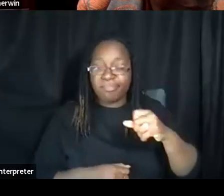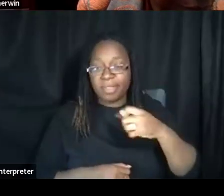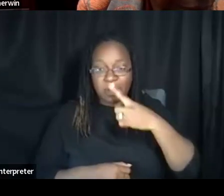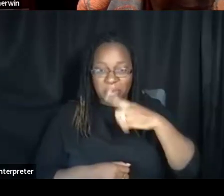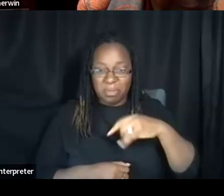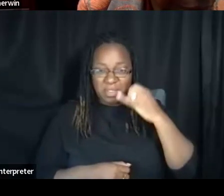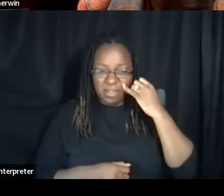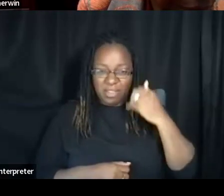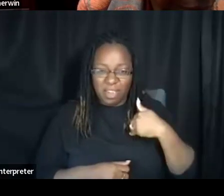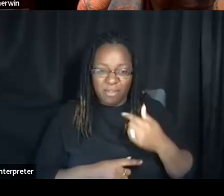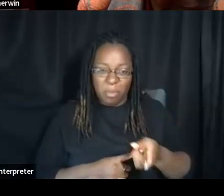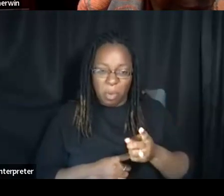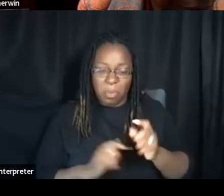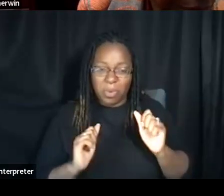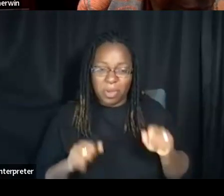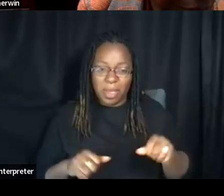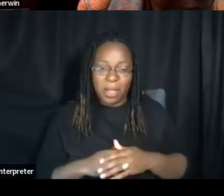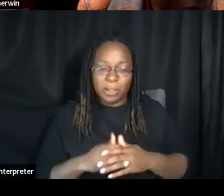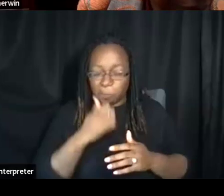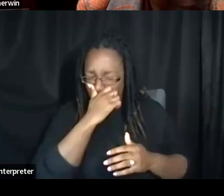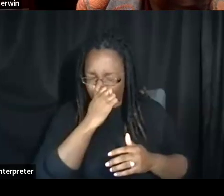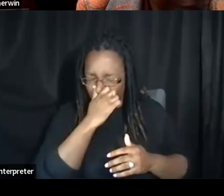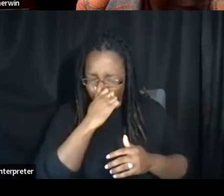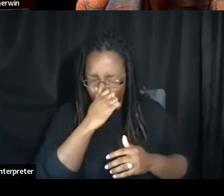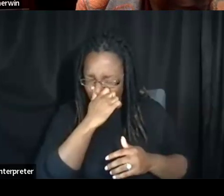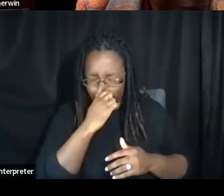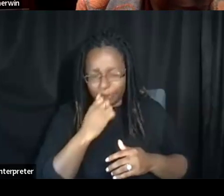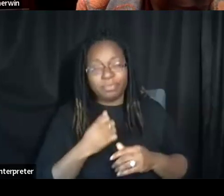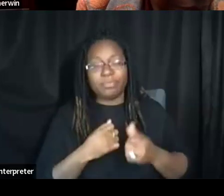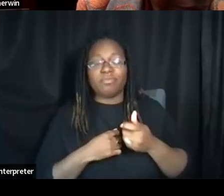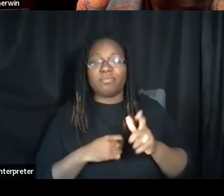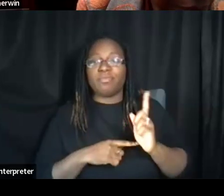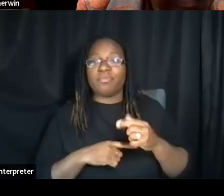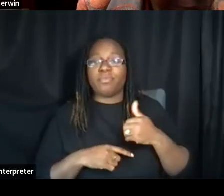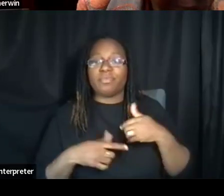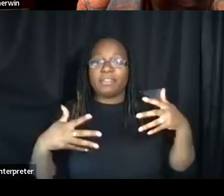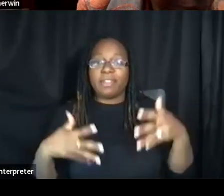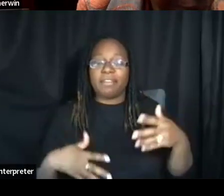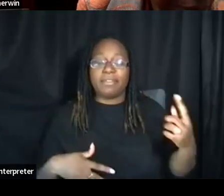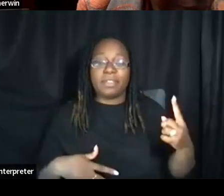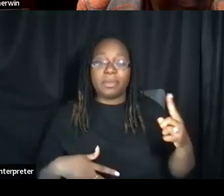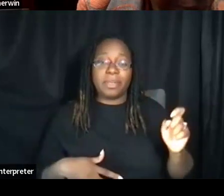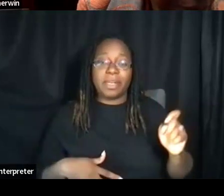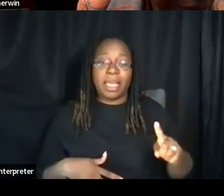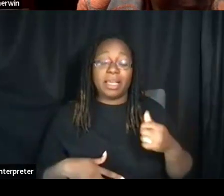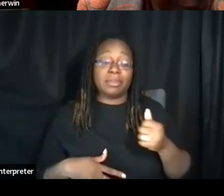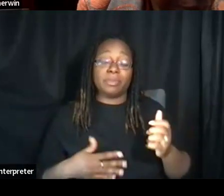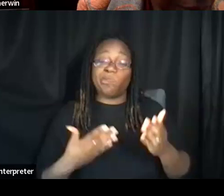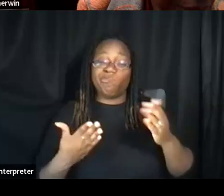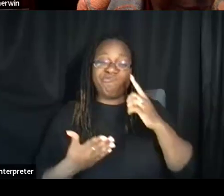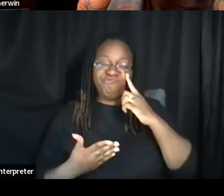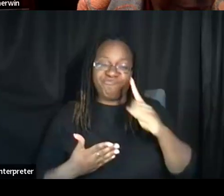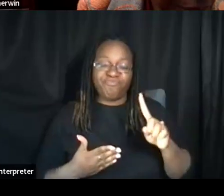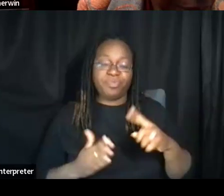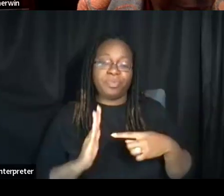do that. But with the final couple of minutes we have, someone asked, any recommendations for